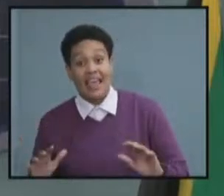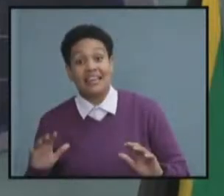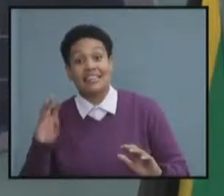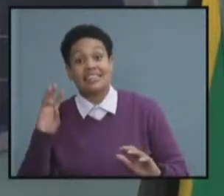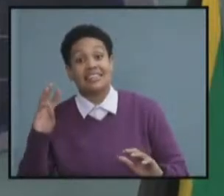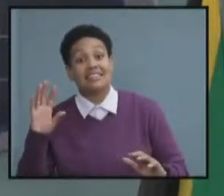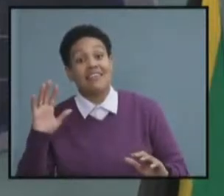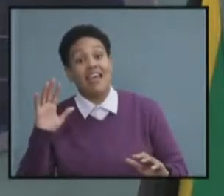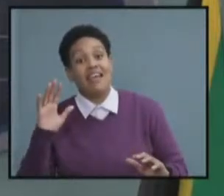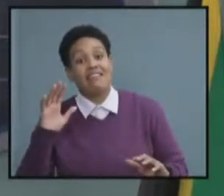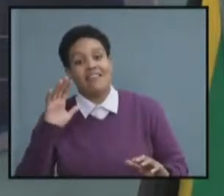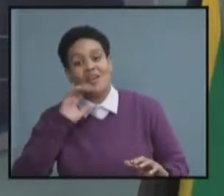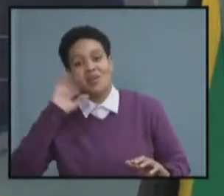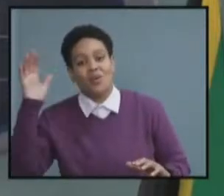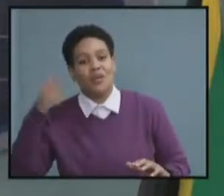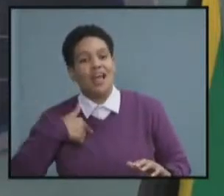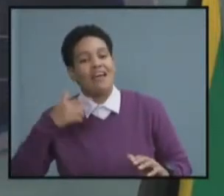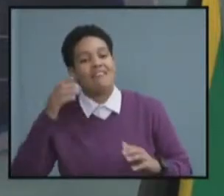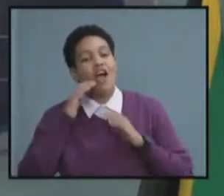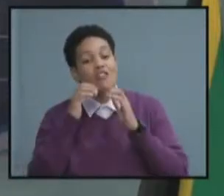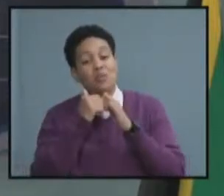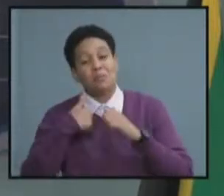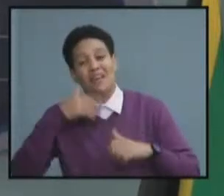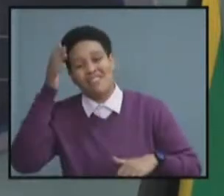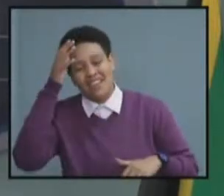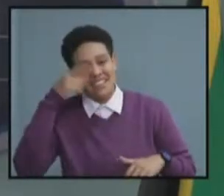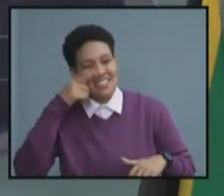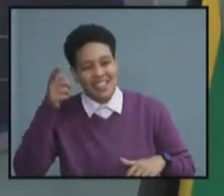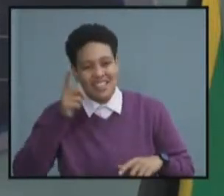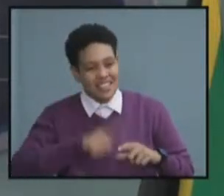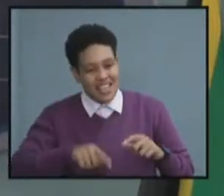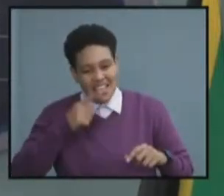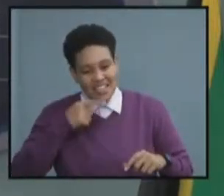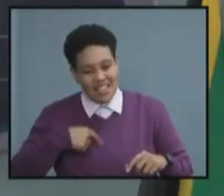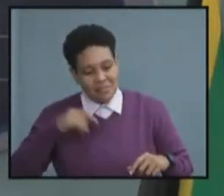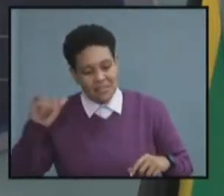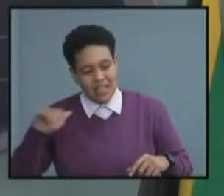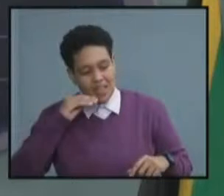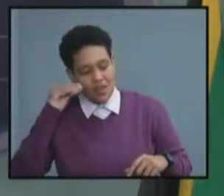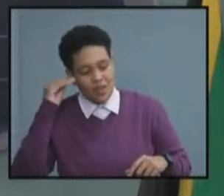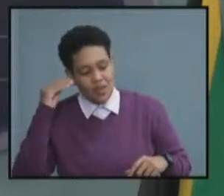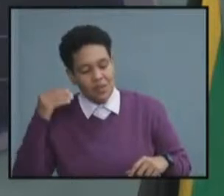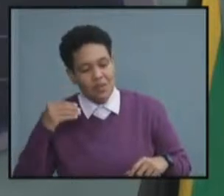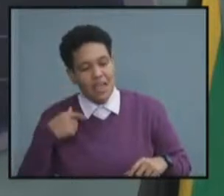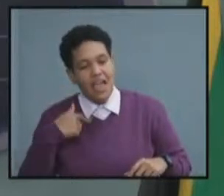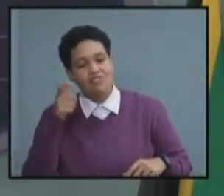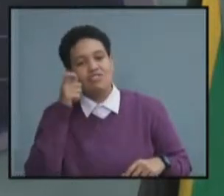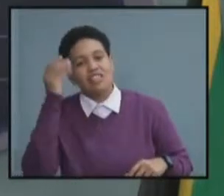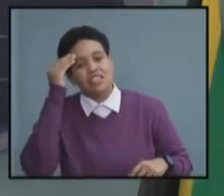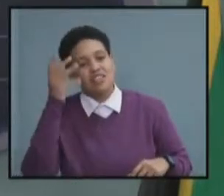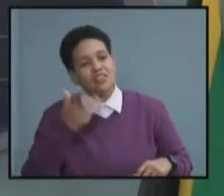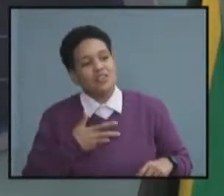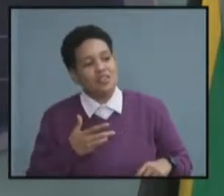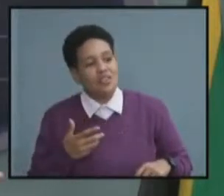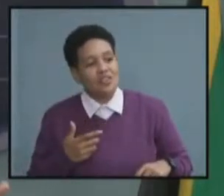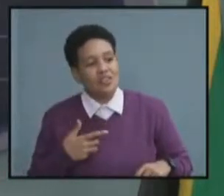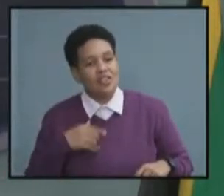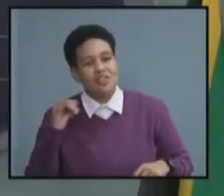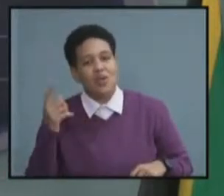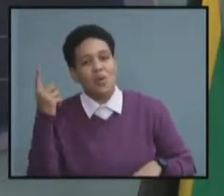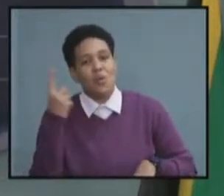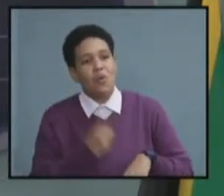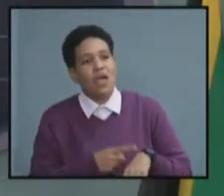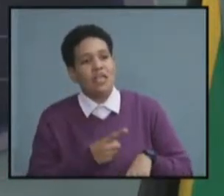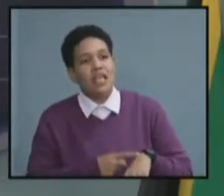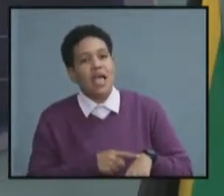is obviously over 65, and he was one who was saying, you can't tell me to stay at home. And recently he told me, well, you know, I'm just going out once